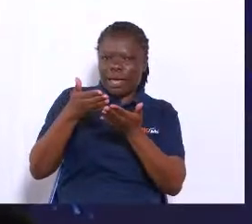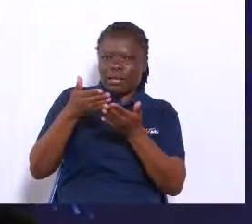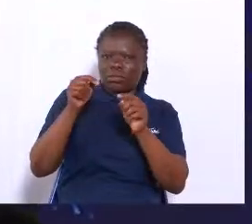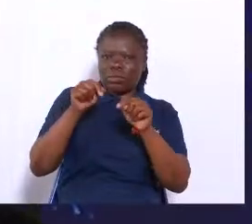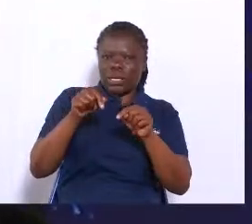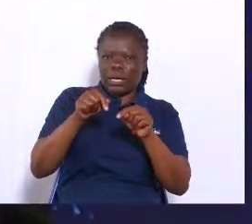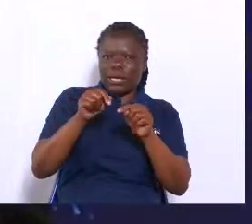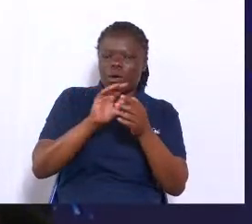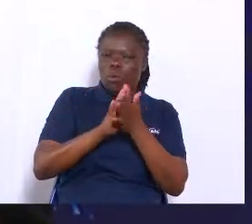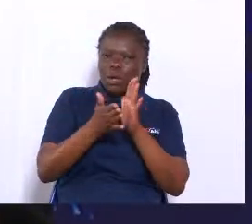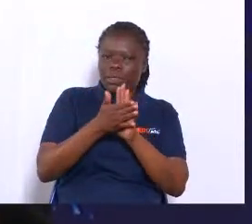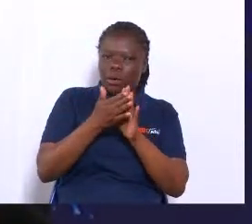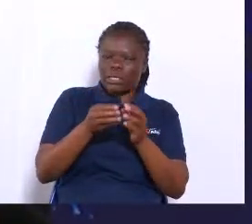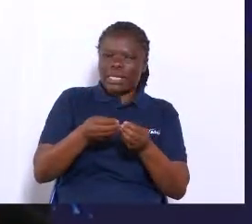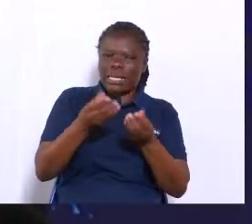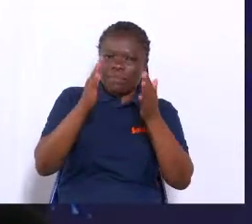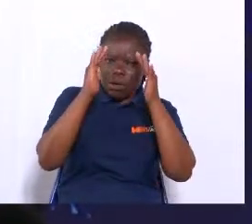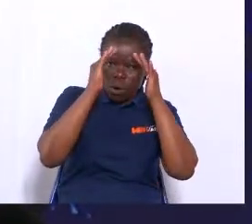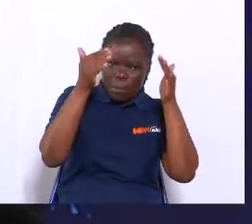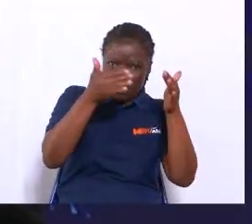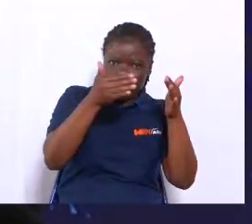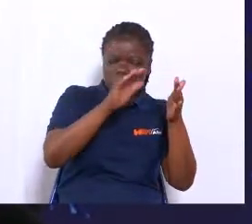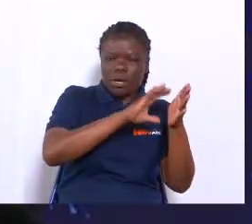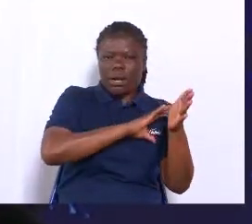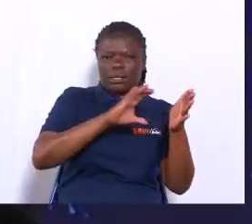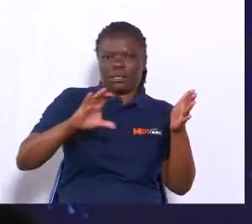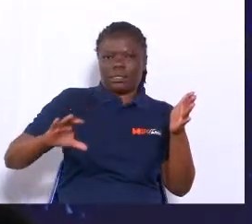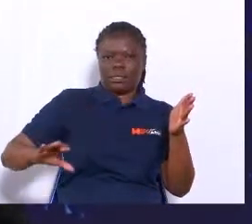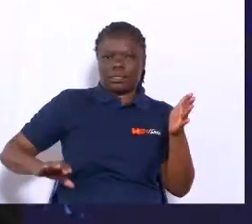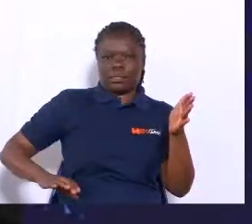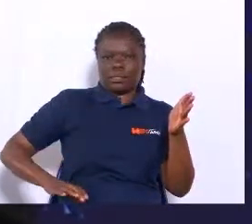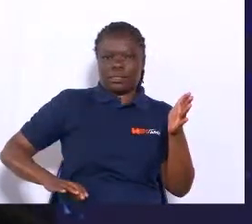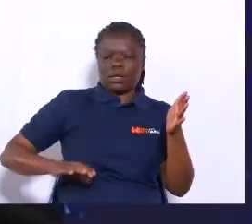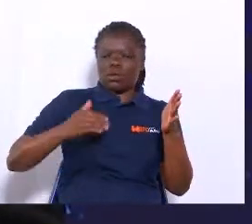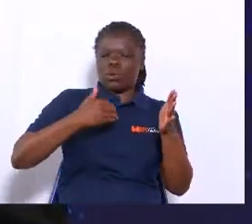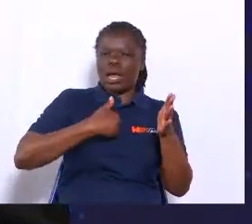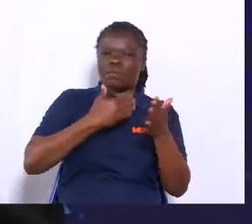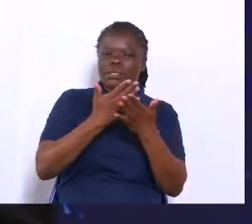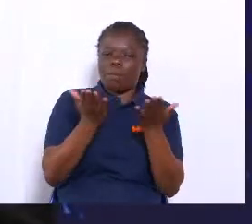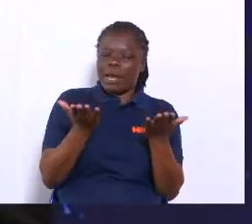a recommitment to Christ. Is there somebody here today